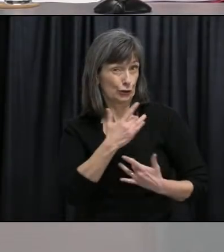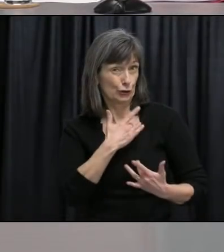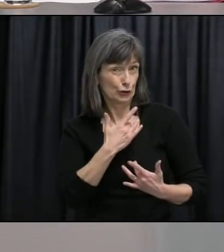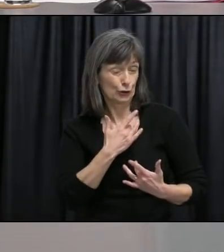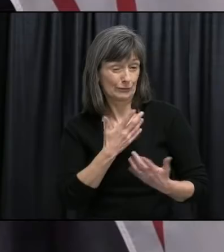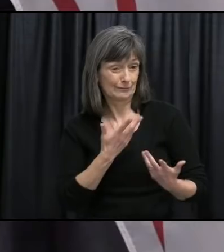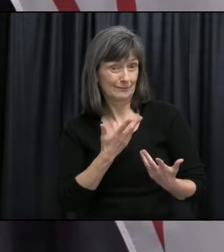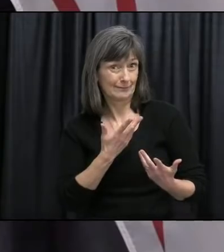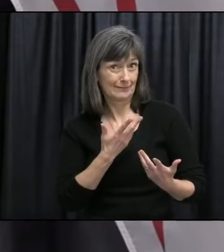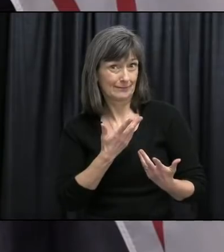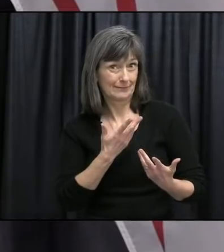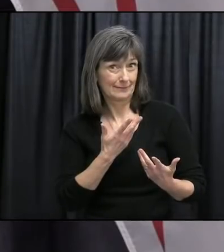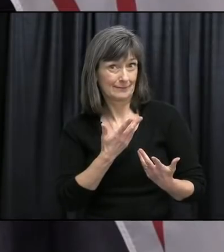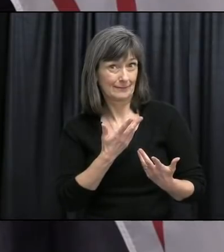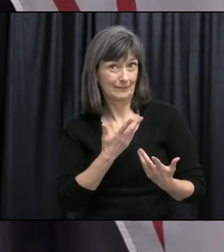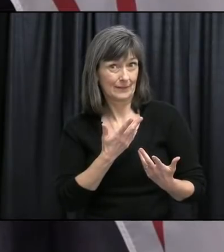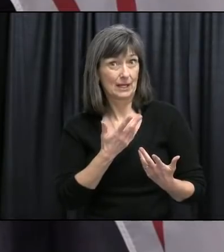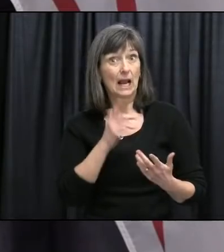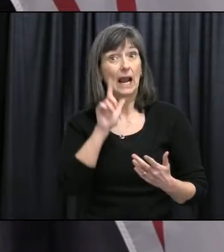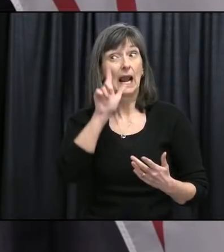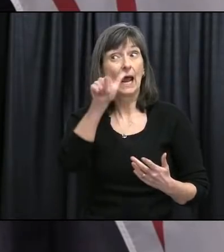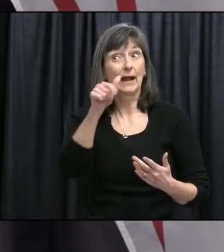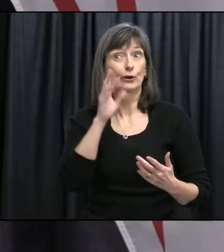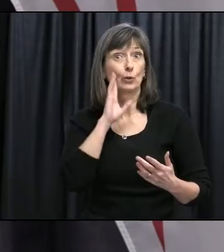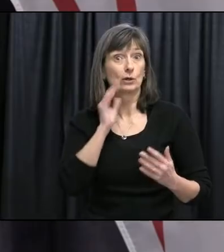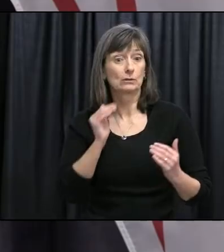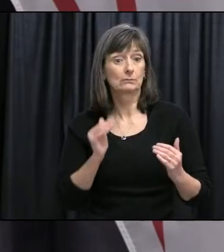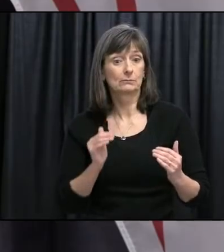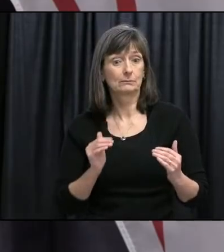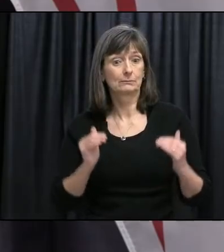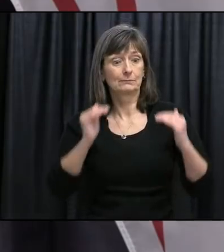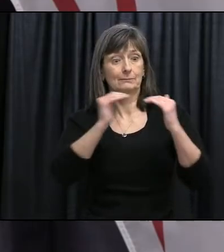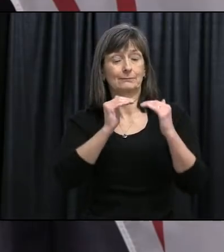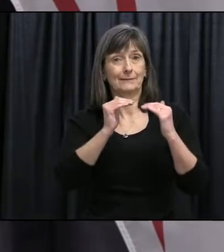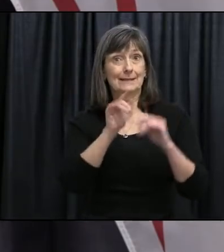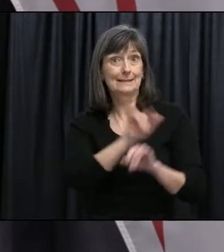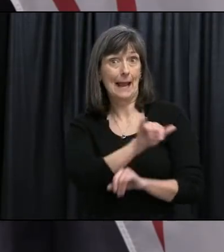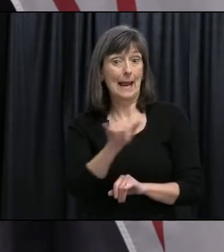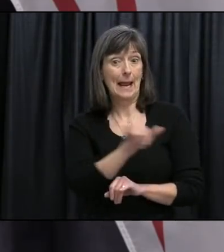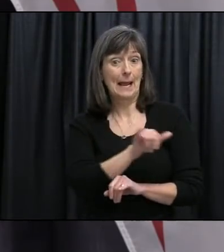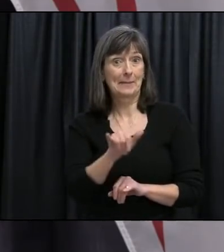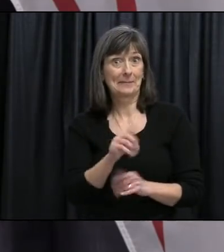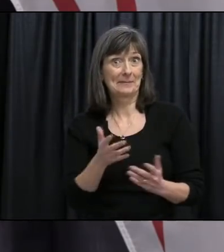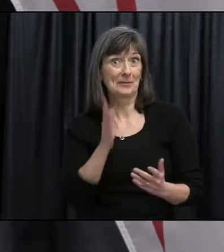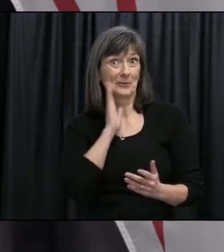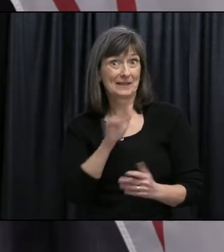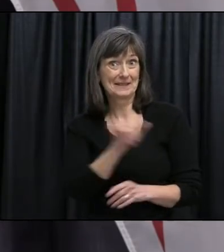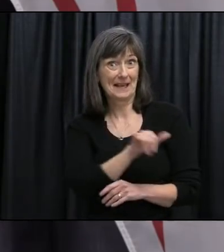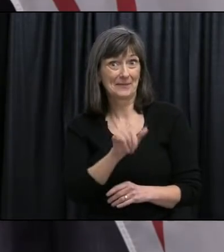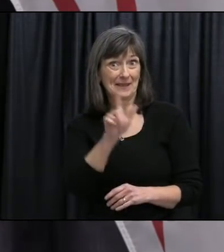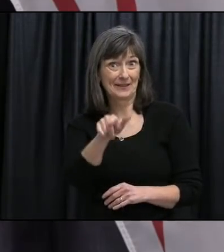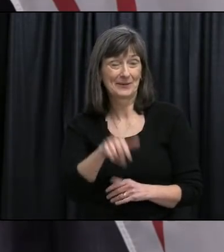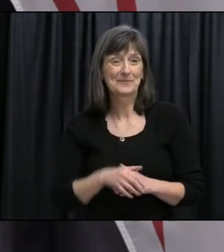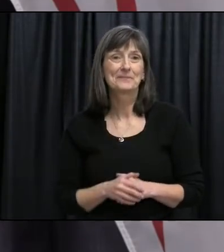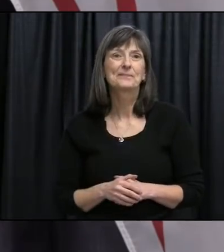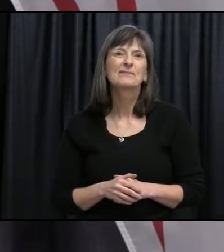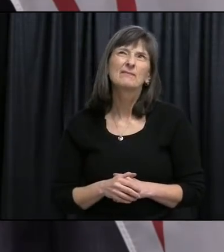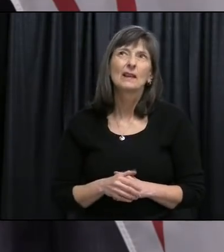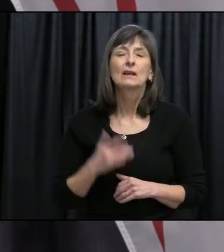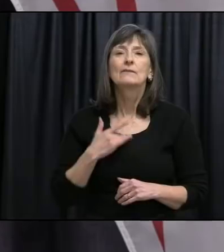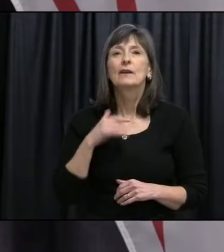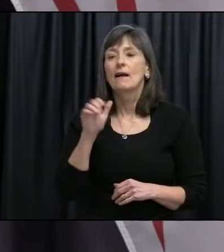But I mean, the hope is that they will sync up eventually. It's just, the Avalon may be a couple weeks behind, but,